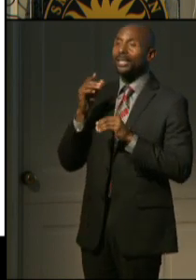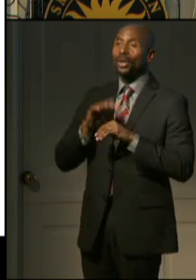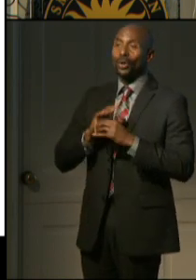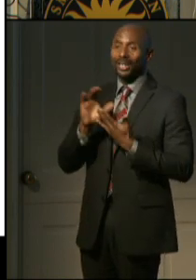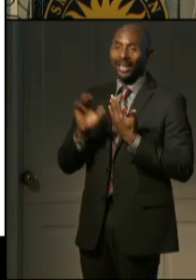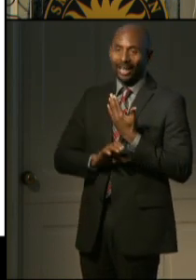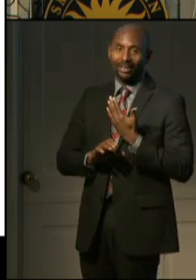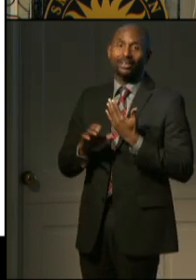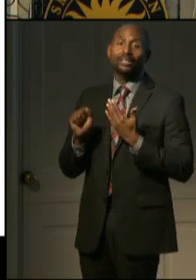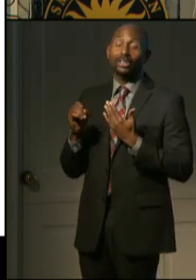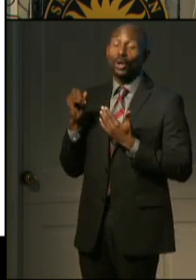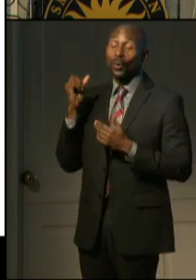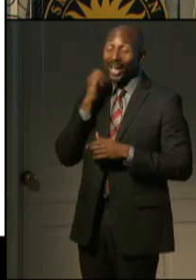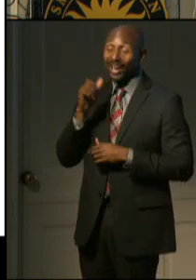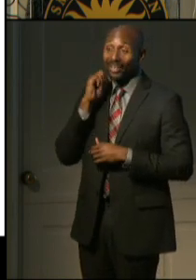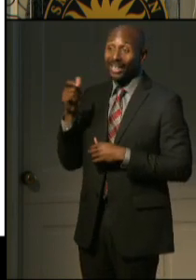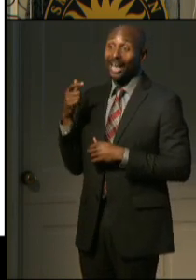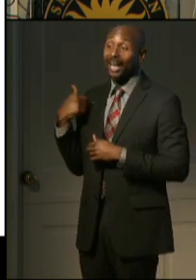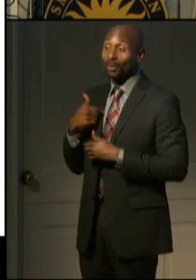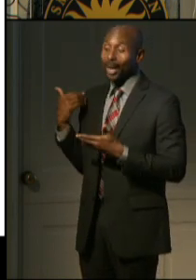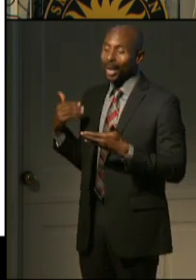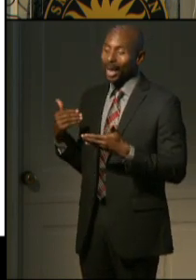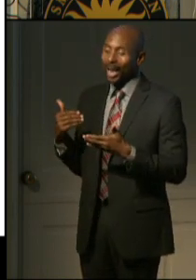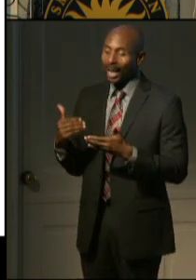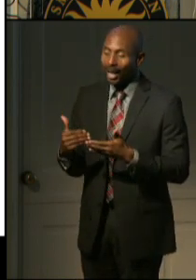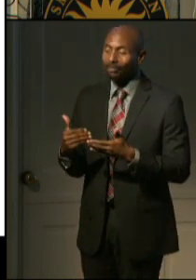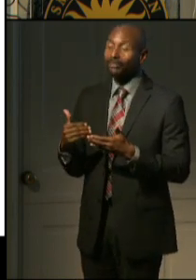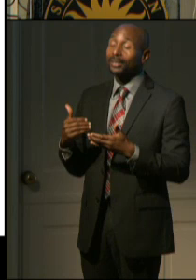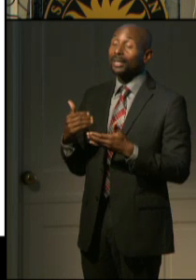us to this day, so thank you, Jessica. I also want to thank the